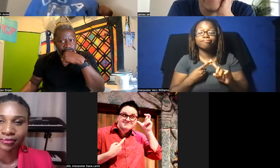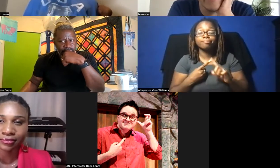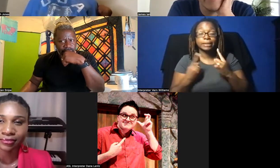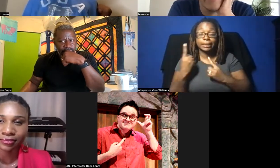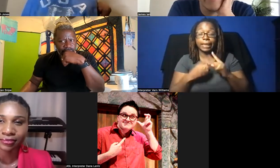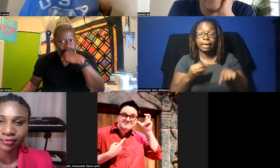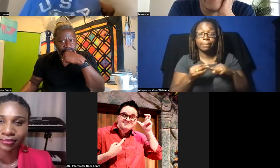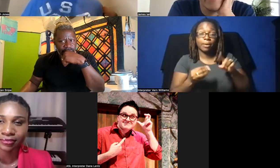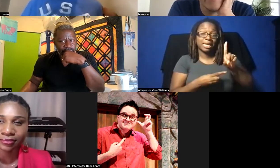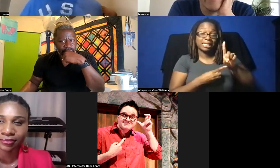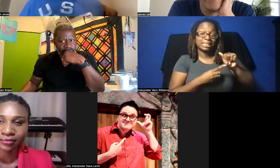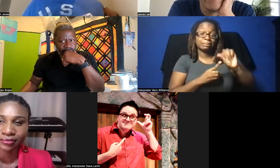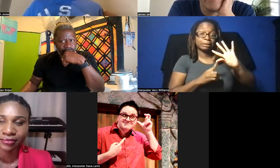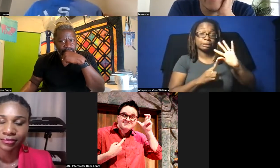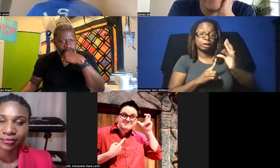disability culture, I